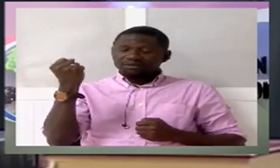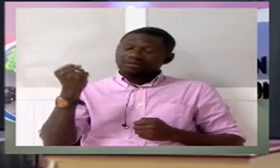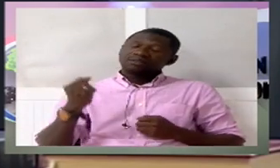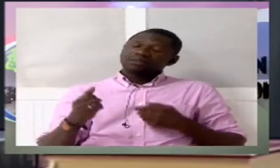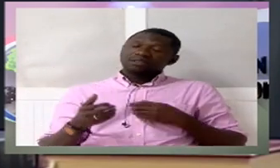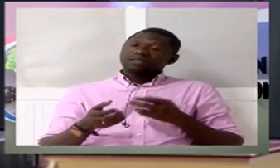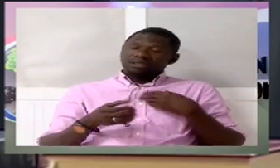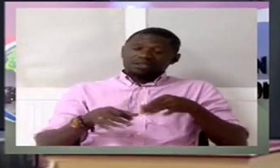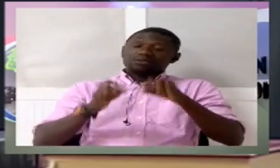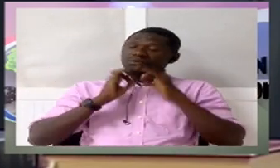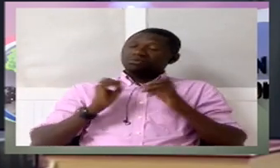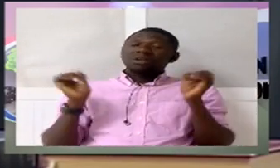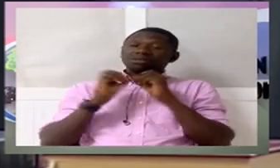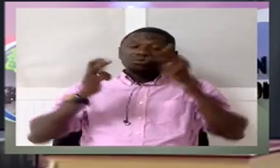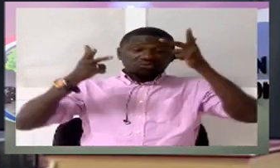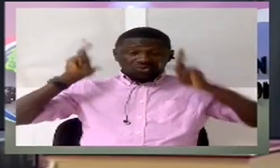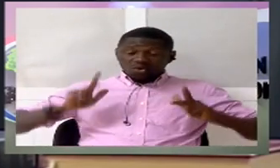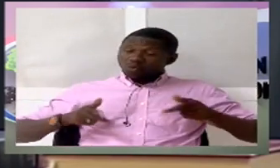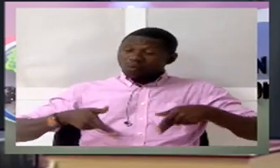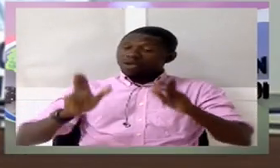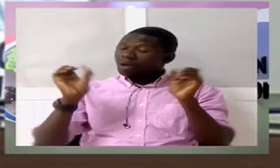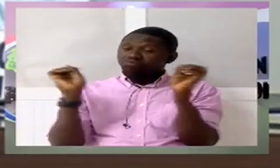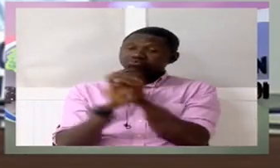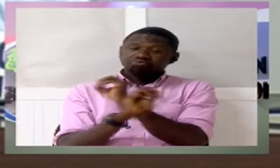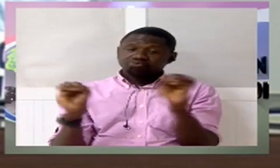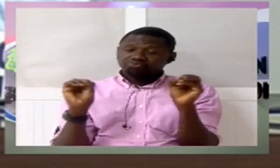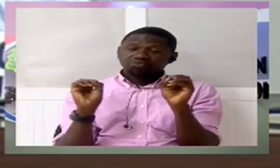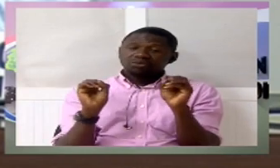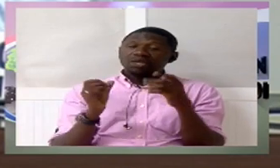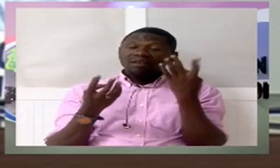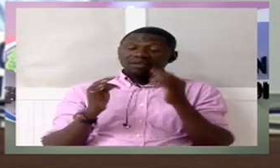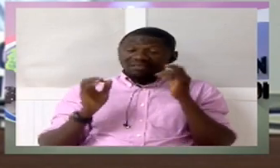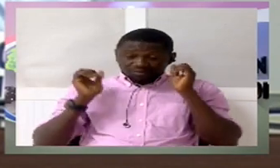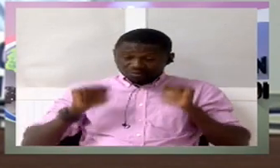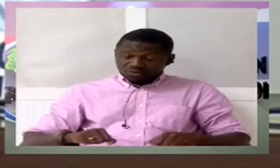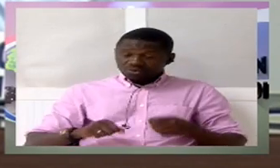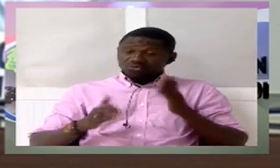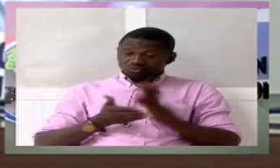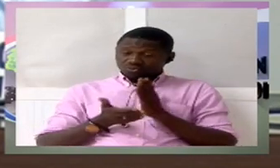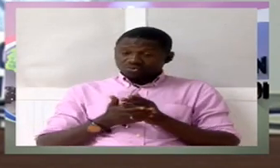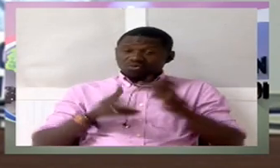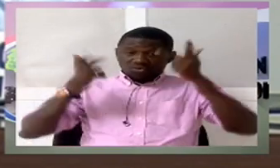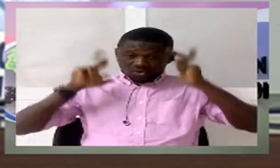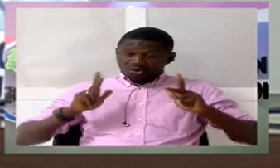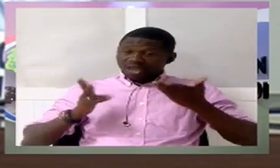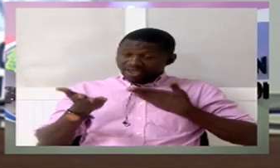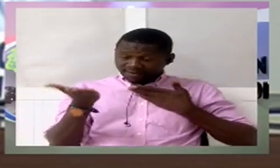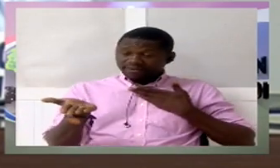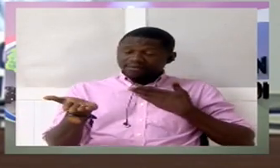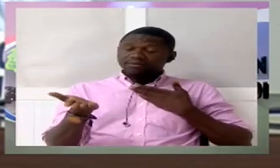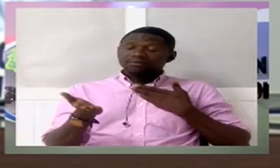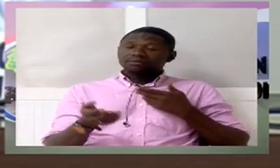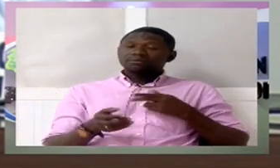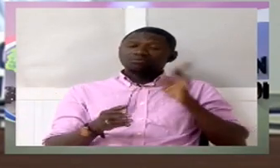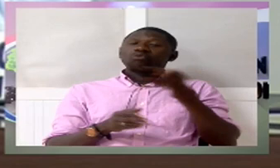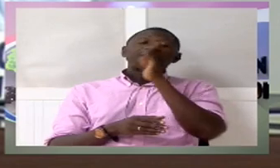order. Ay fengol tale nun kiti o man kangodi. Even if there was any. Handi nga atra obeje kango beje men bondan kiti bundaro. It is